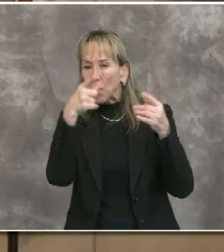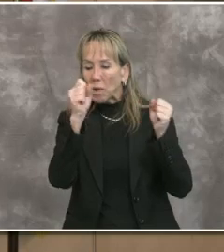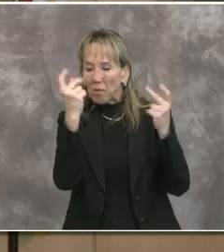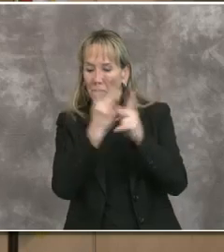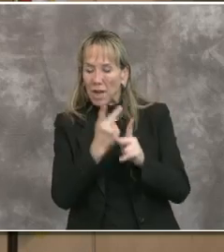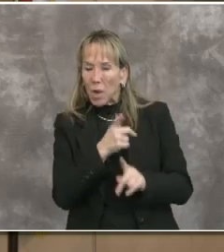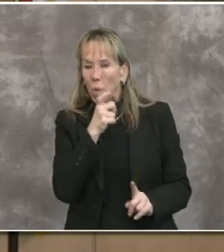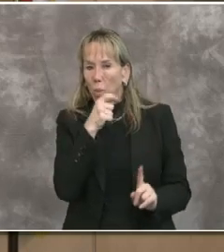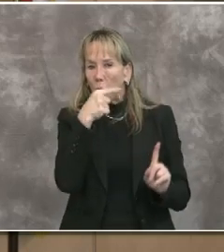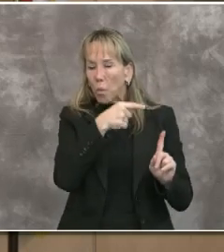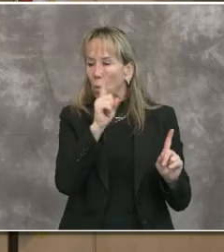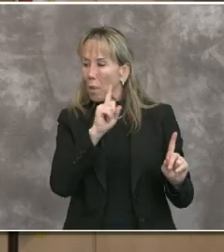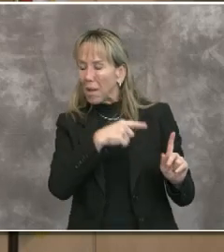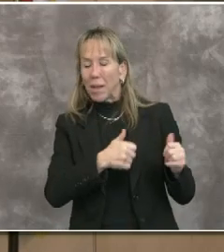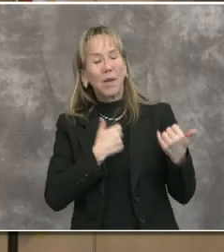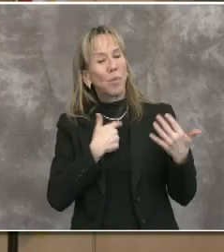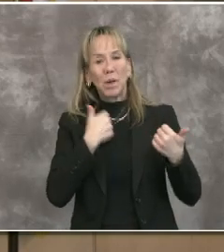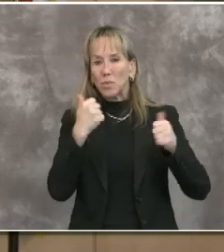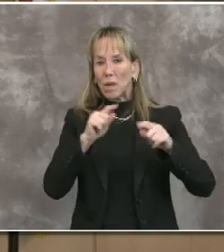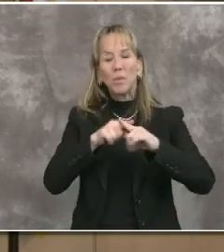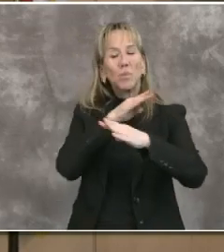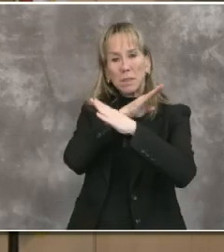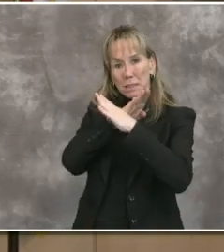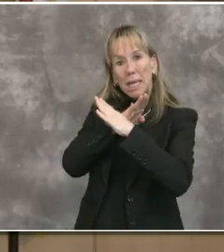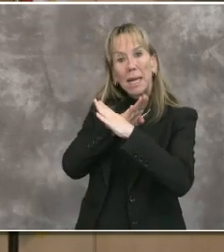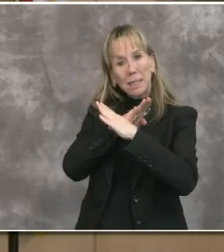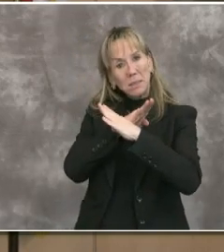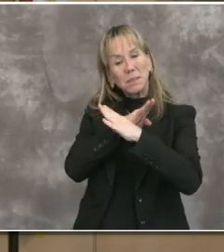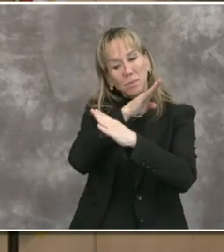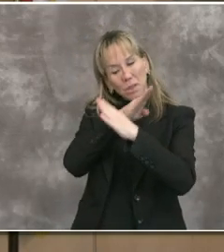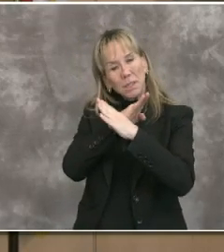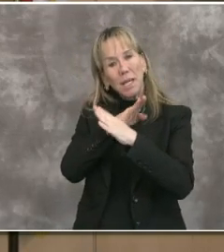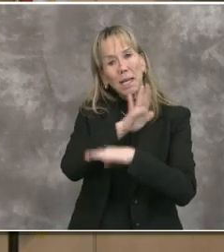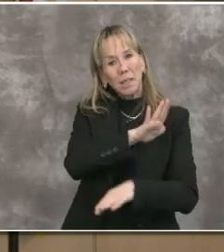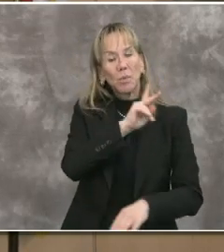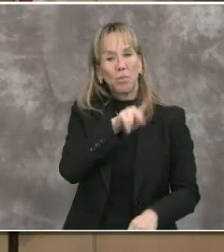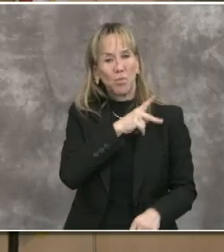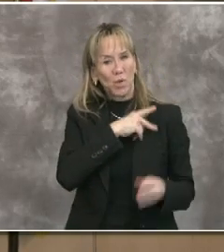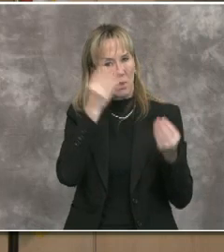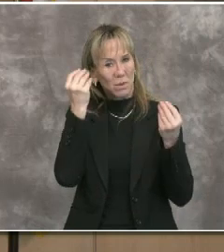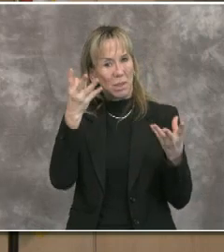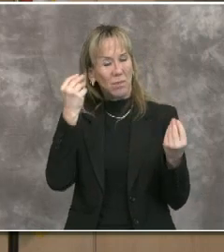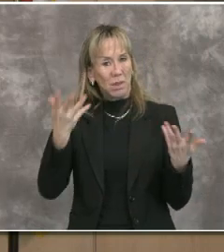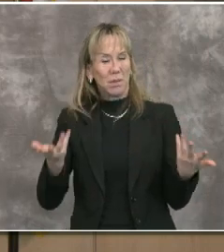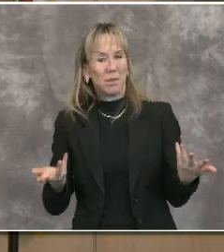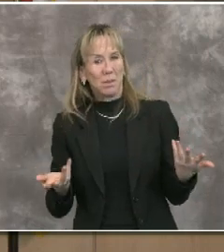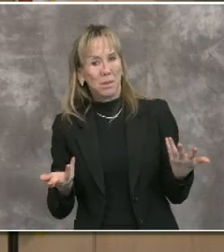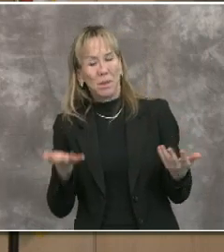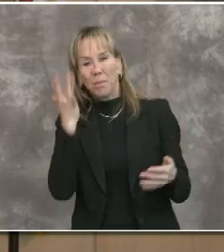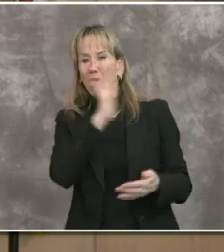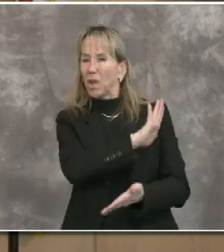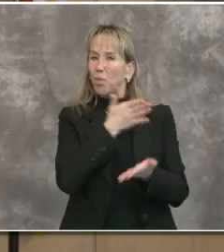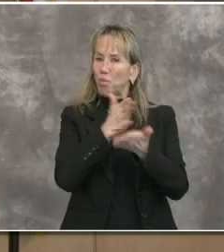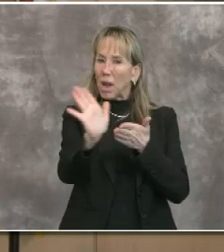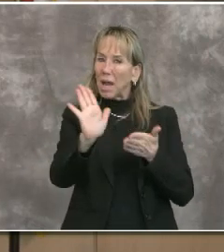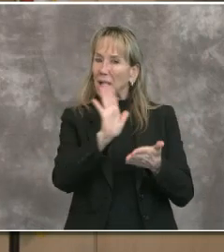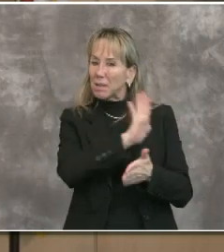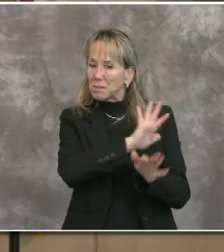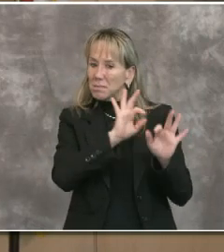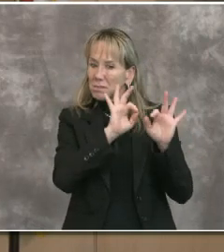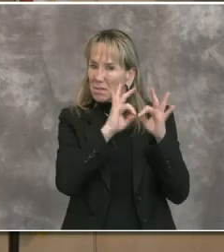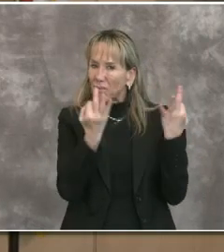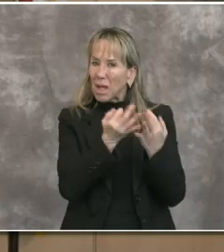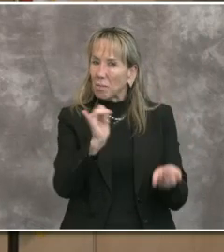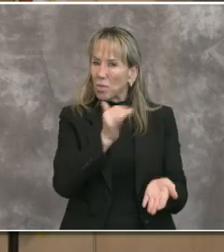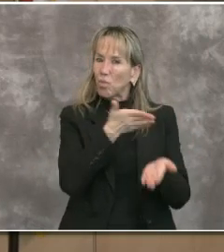very hard to protect personal information because it's the right of these individuals and their families to keep that